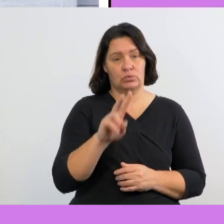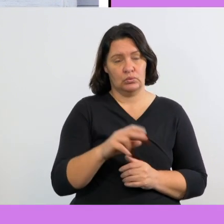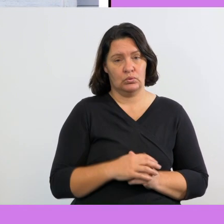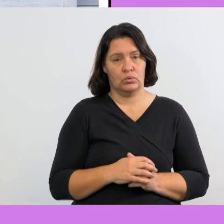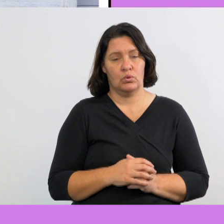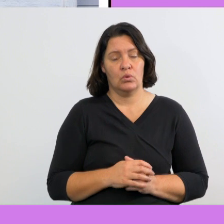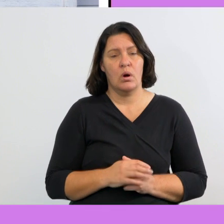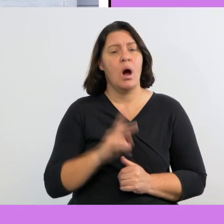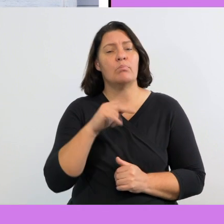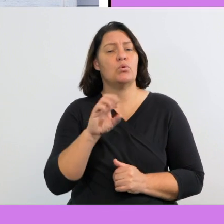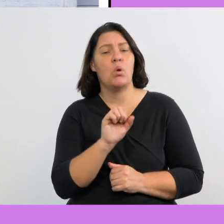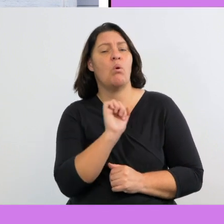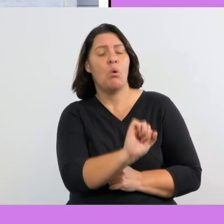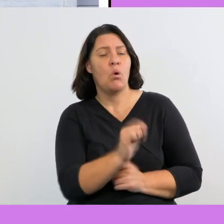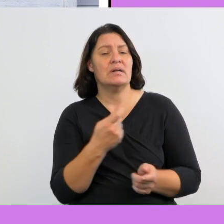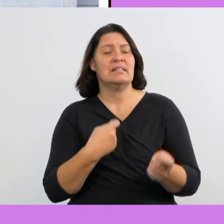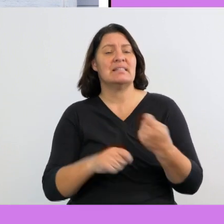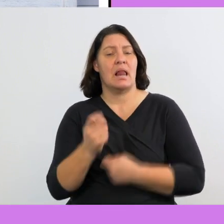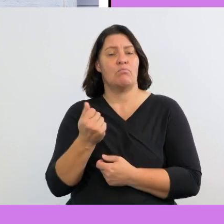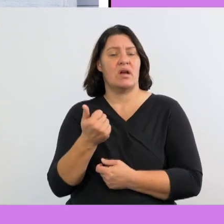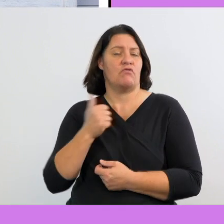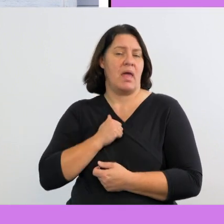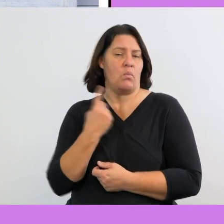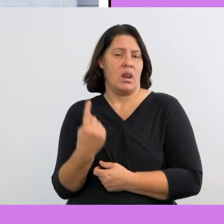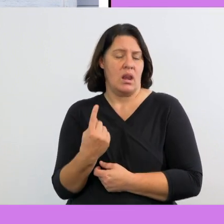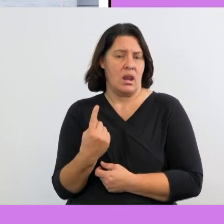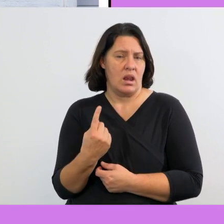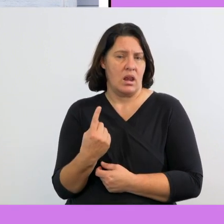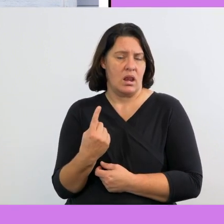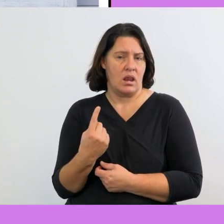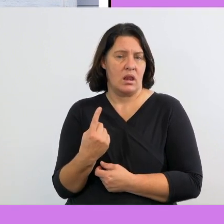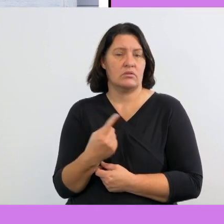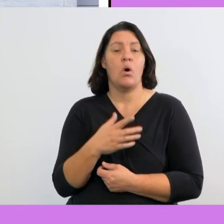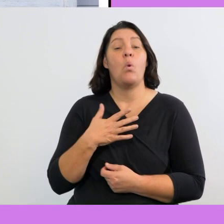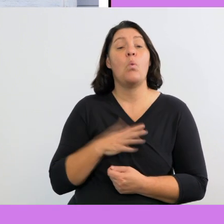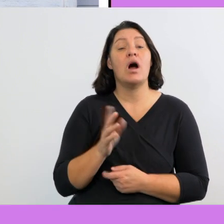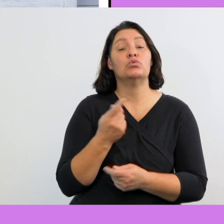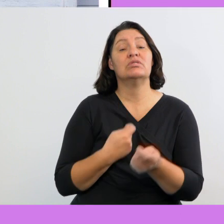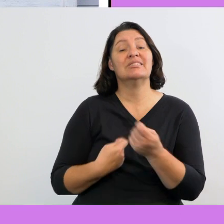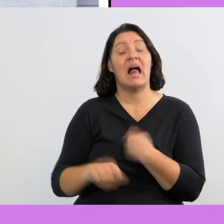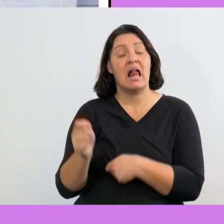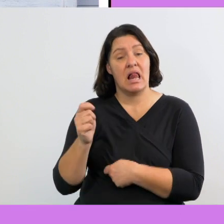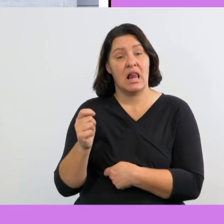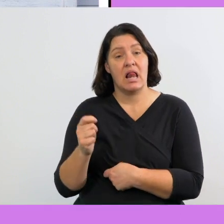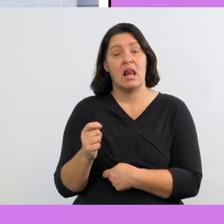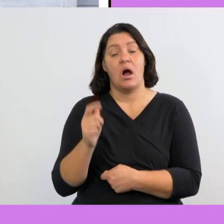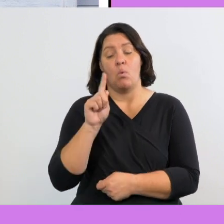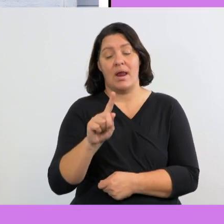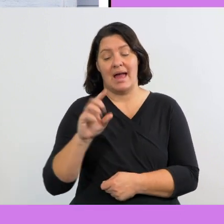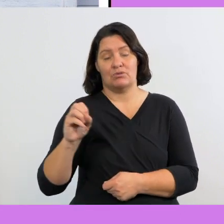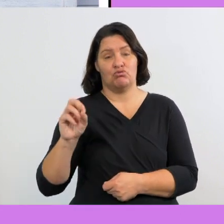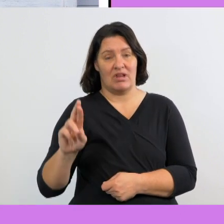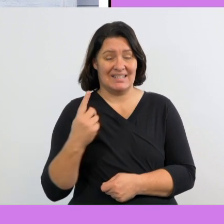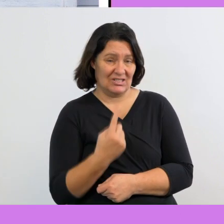1.2, what is Bonola's selling price per bag? Right, it says here Bonola wants to sell her bag